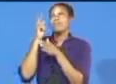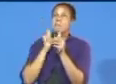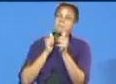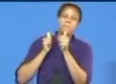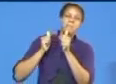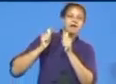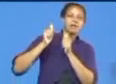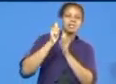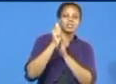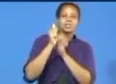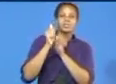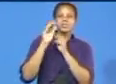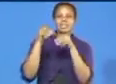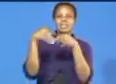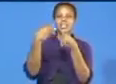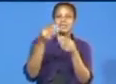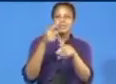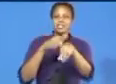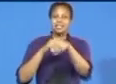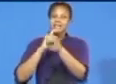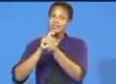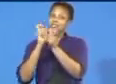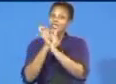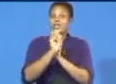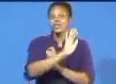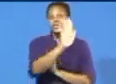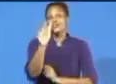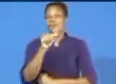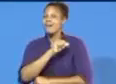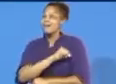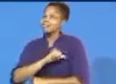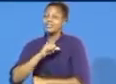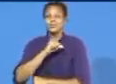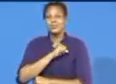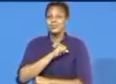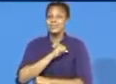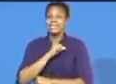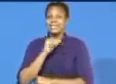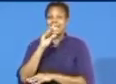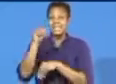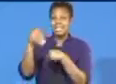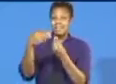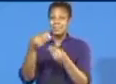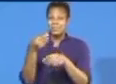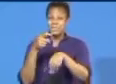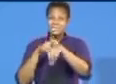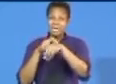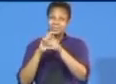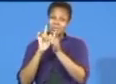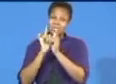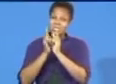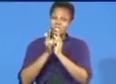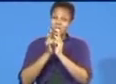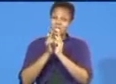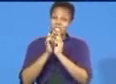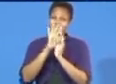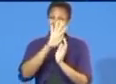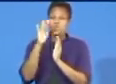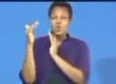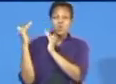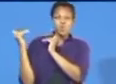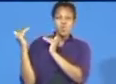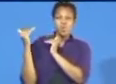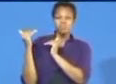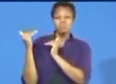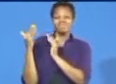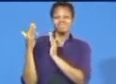you time to change your attitude, giving you time to adjust your expectations,